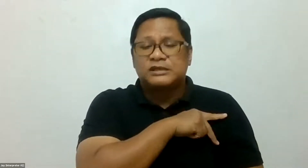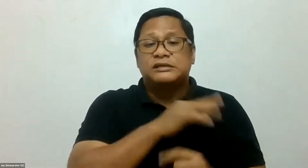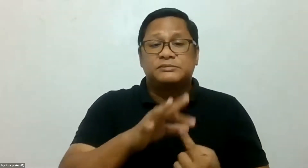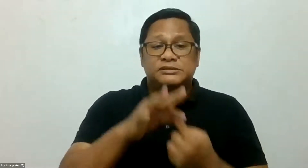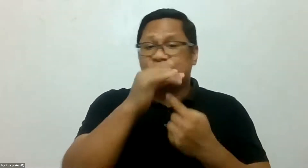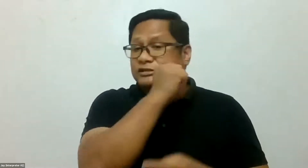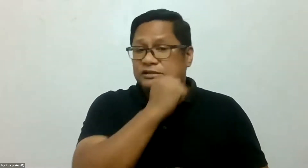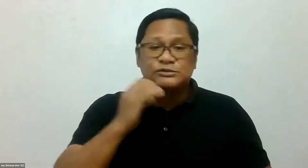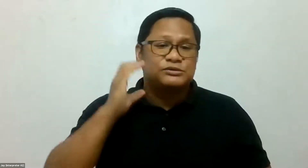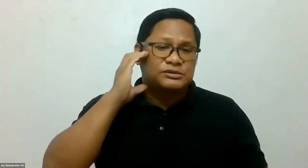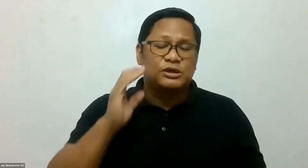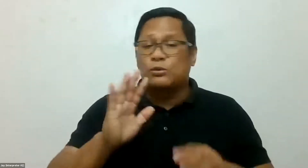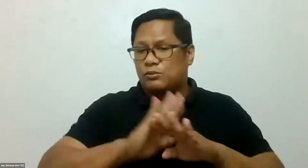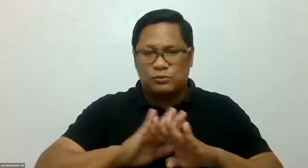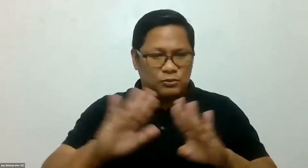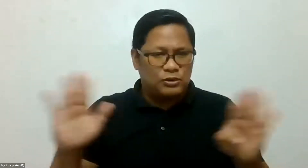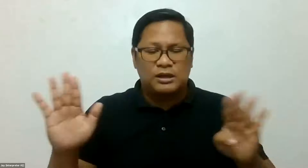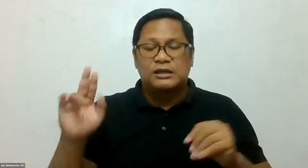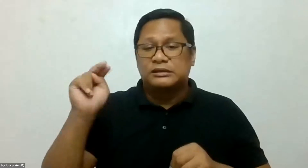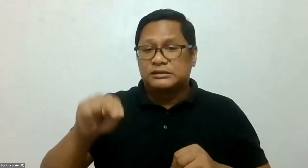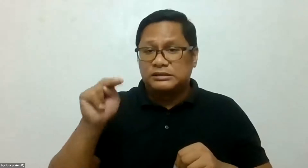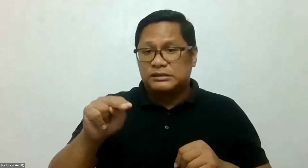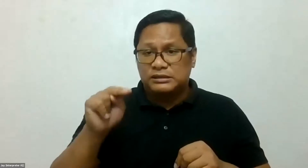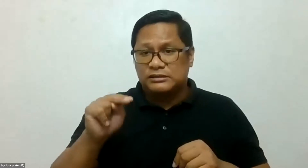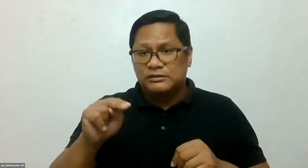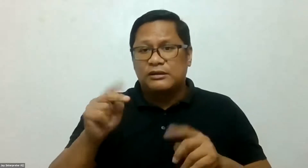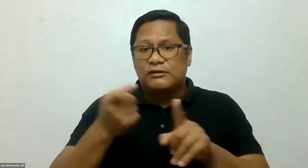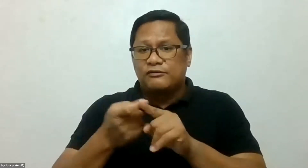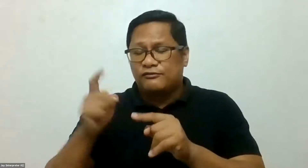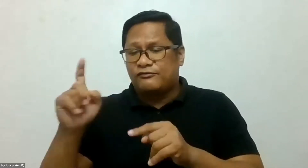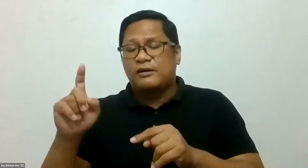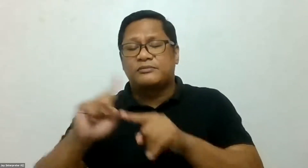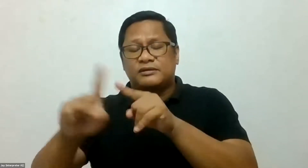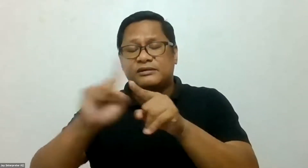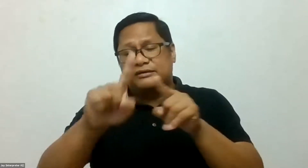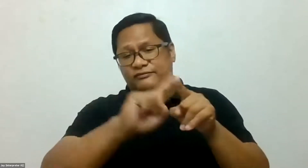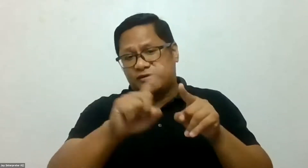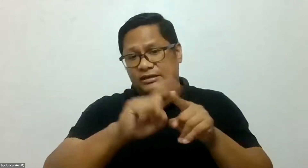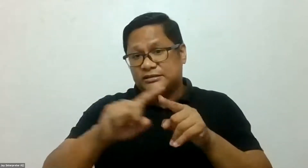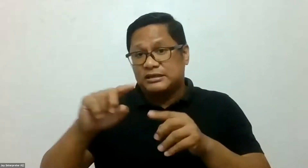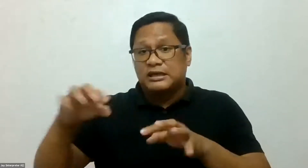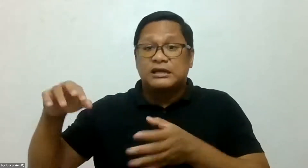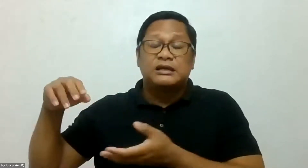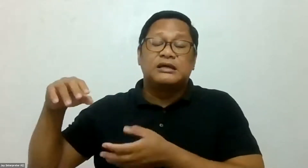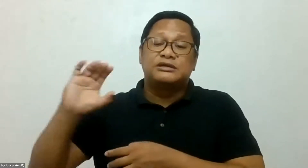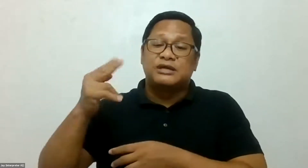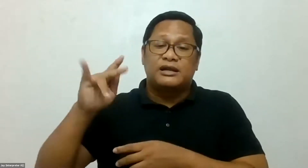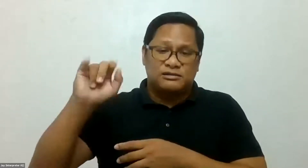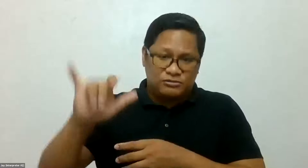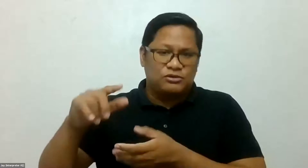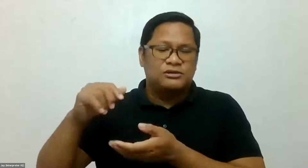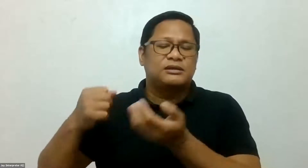citizens, will no longer need to hop from one charitable institution to another when in need of